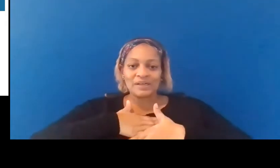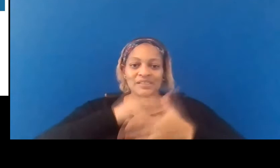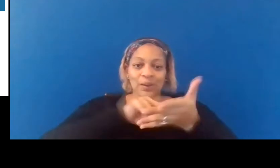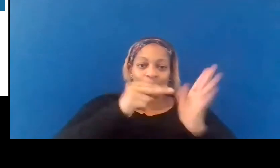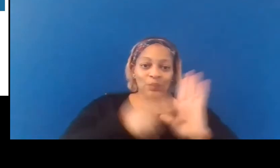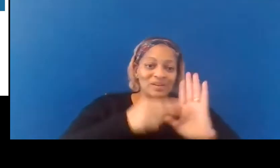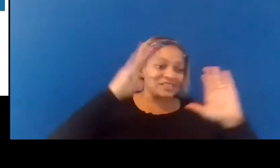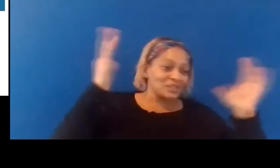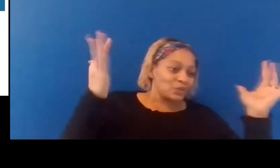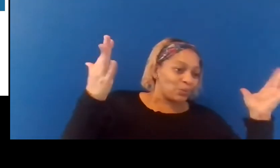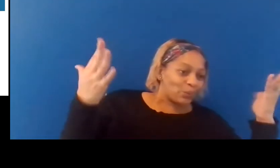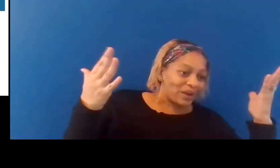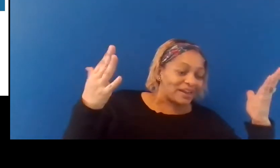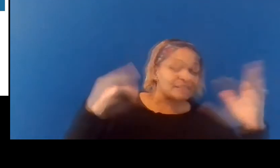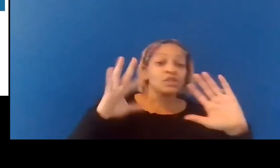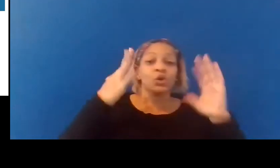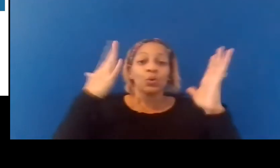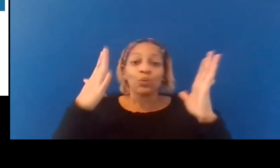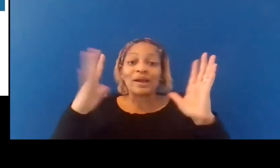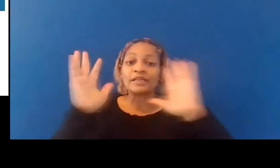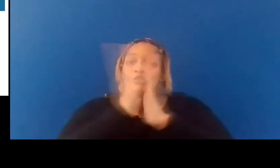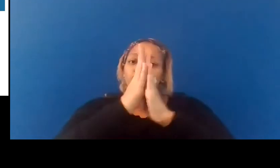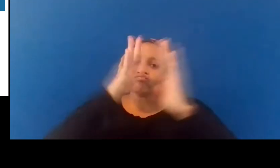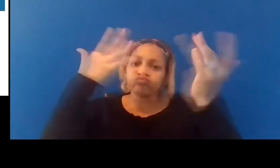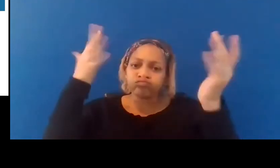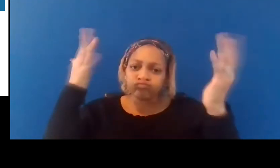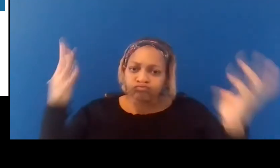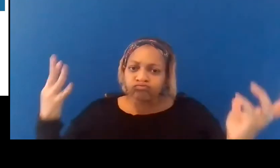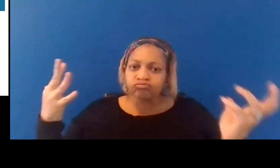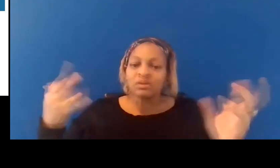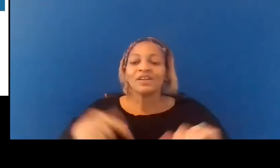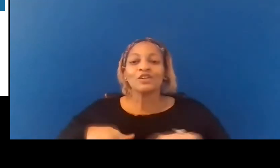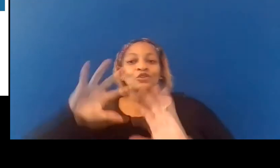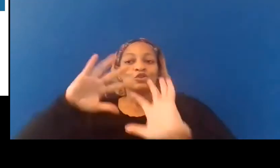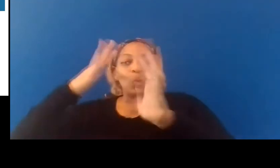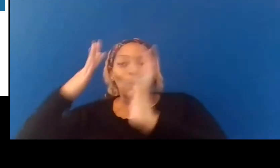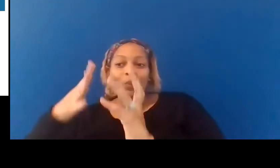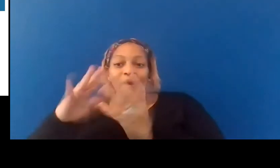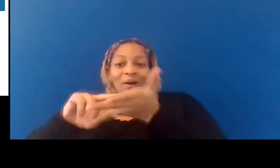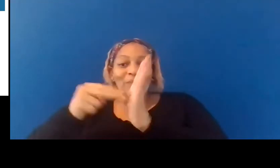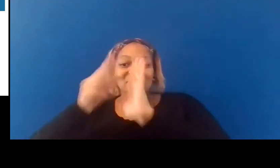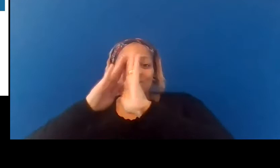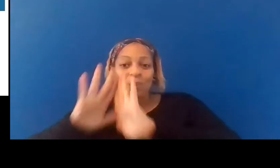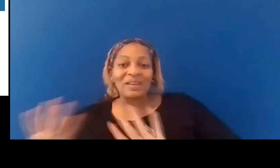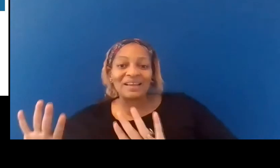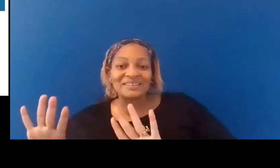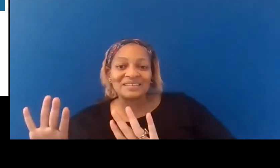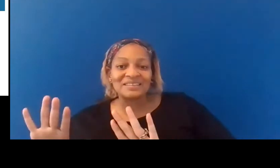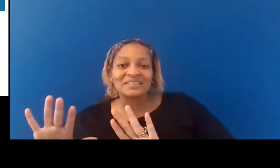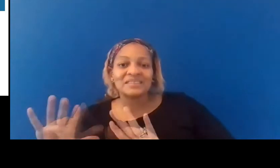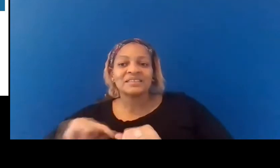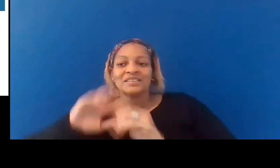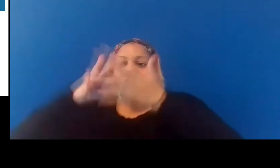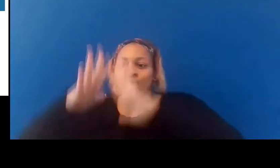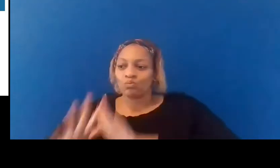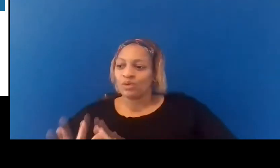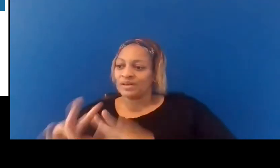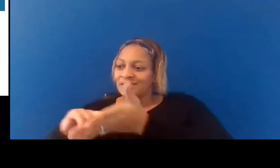To praise is to applaud. To applaud is to bless. To bless is to